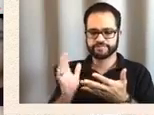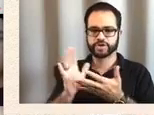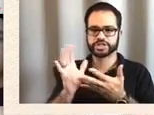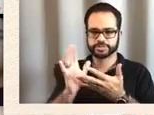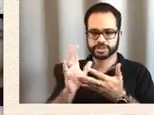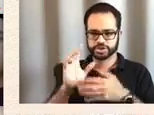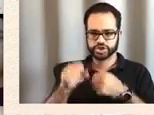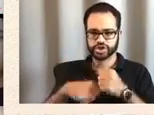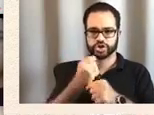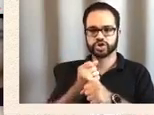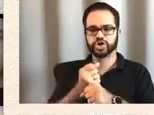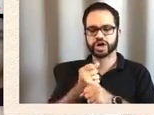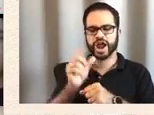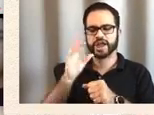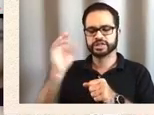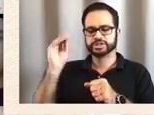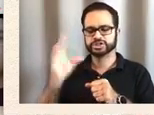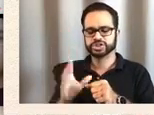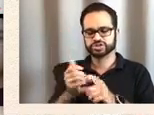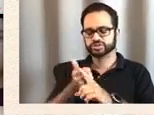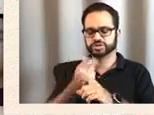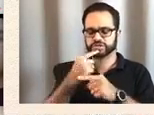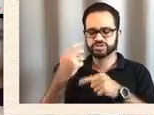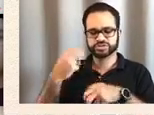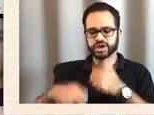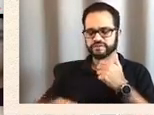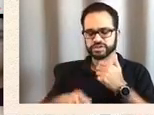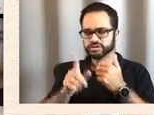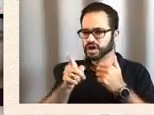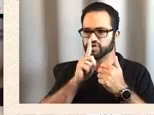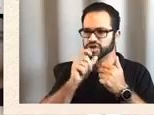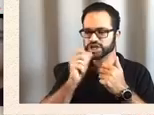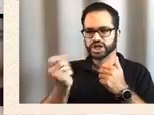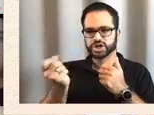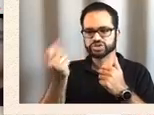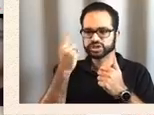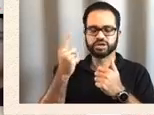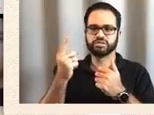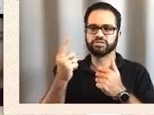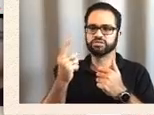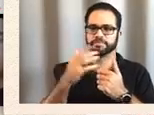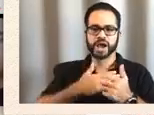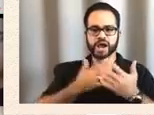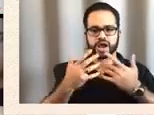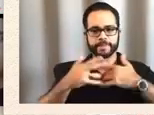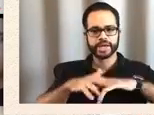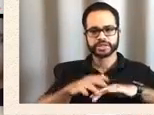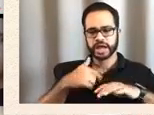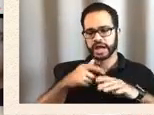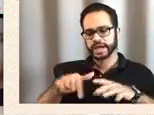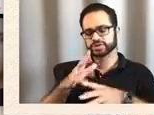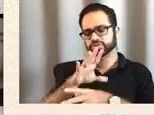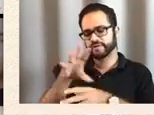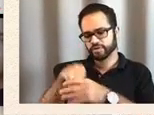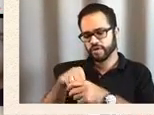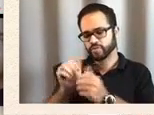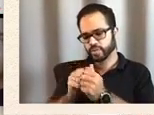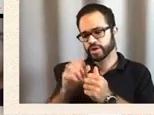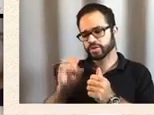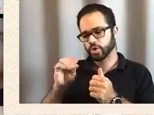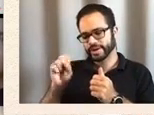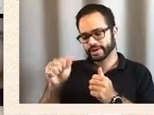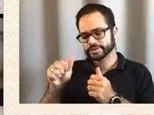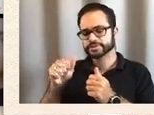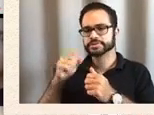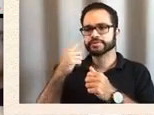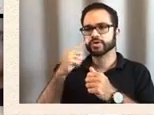instructor was just difficult to deal with. He didn't really understand what any of it was, and I had to get OAS involved, and they helped. But like one thing,